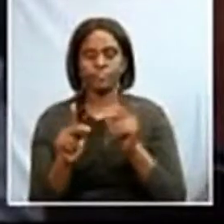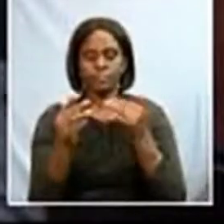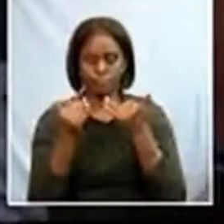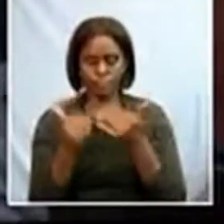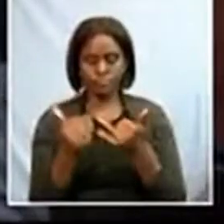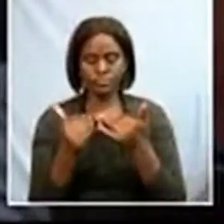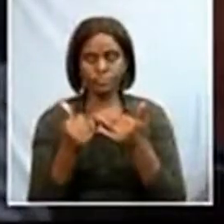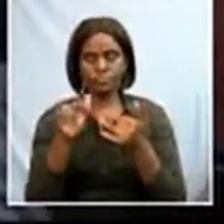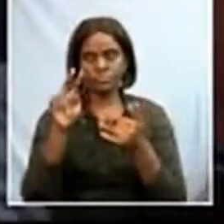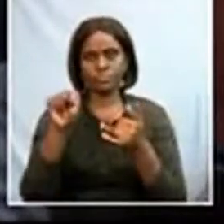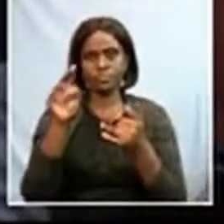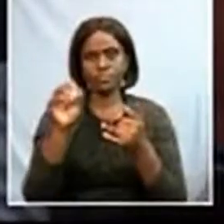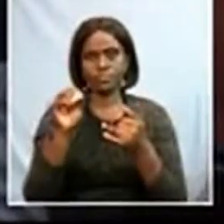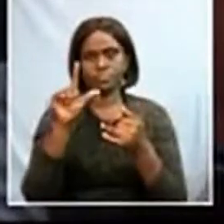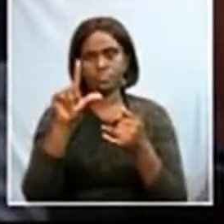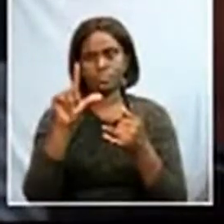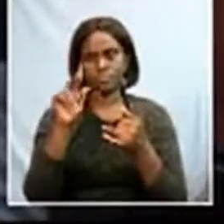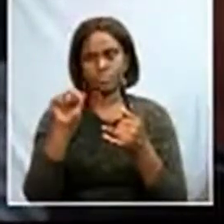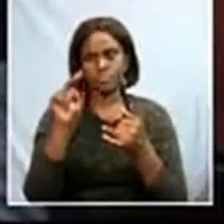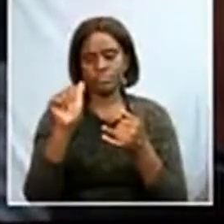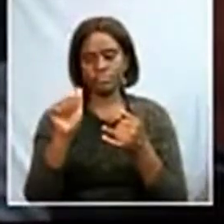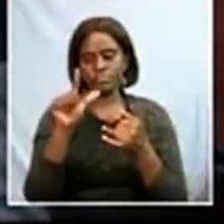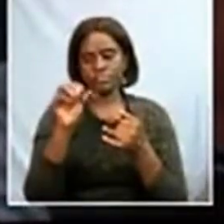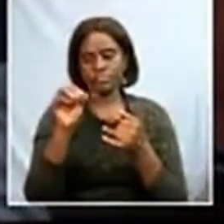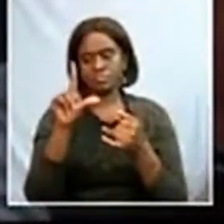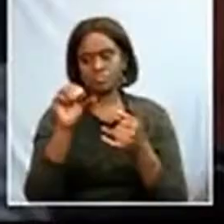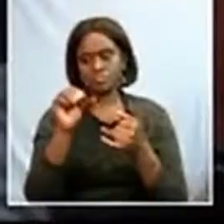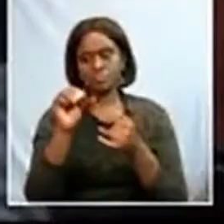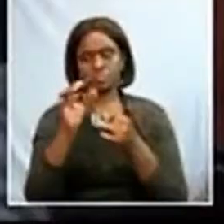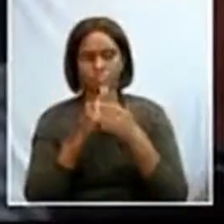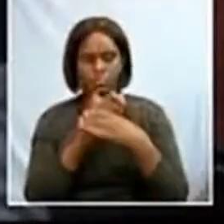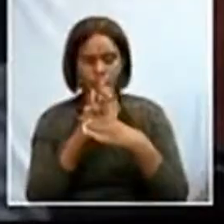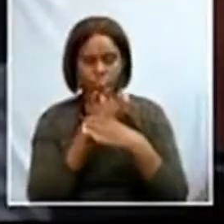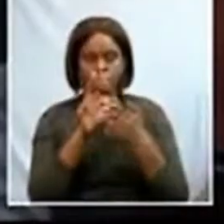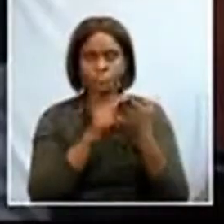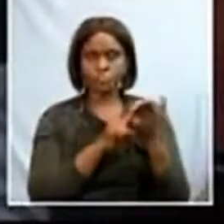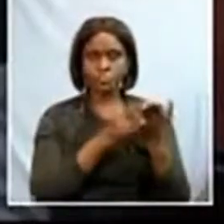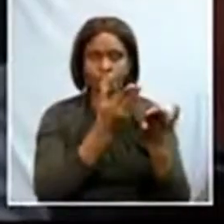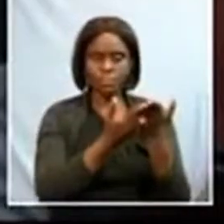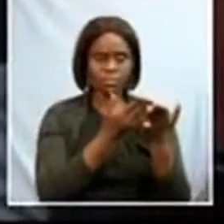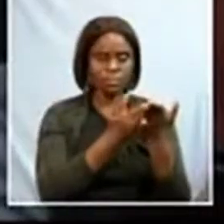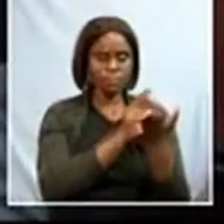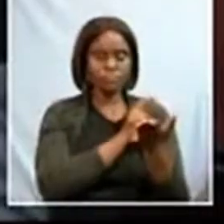Now NALOLO is busy taking them to the police.